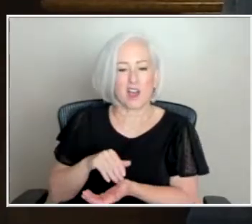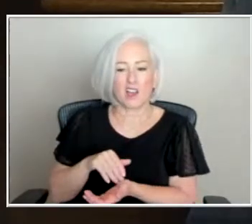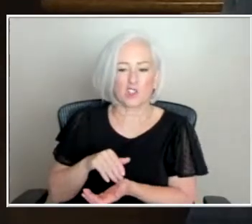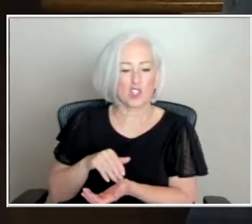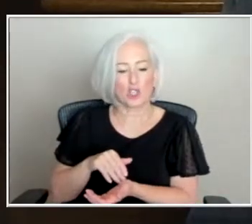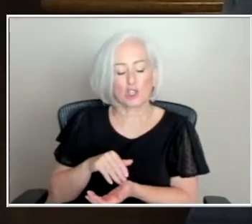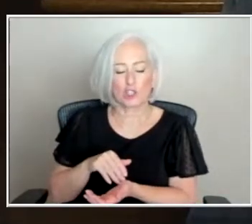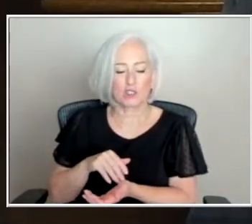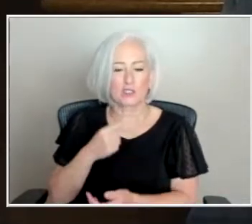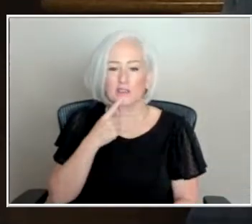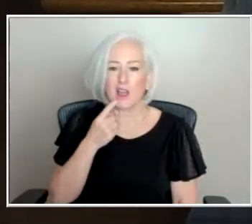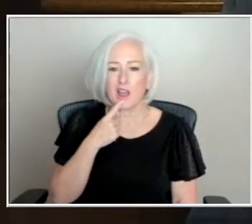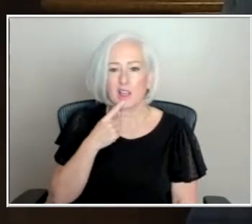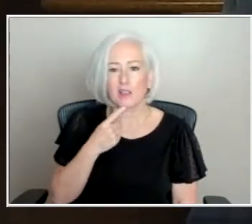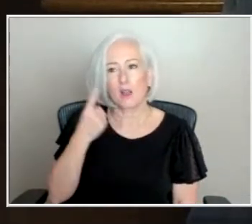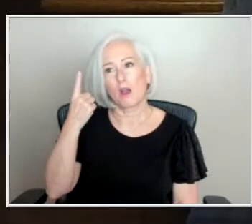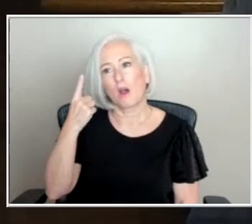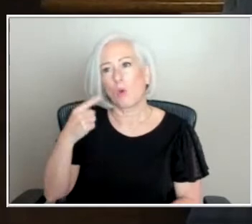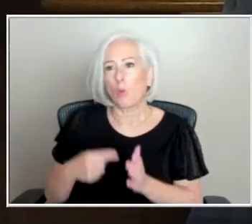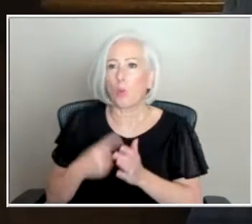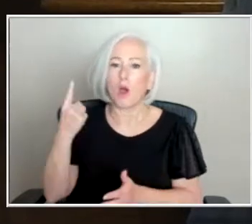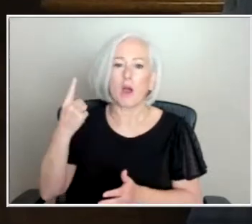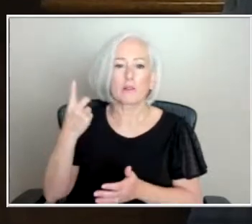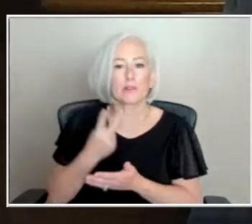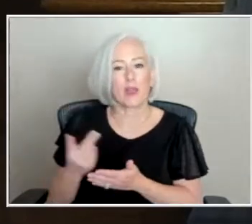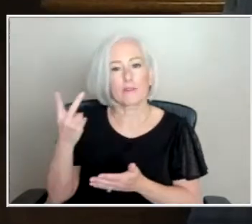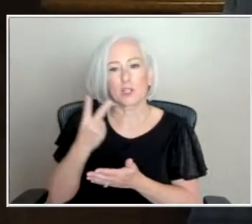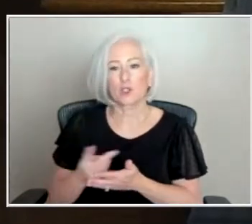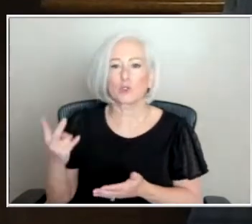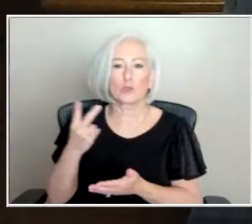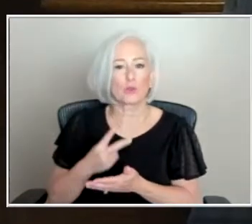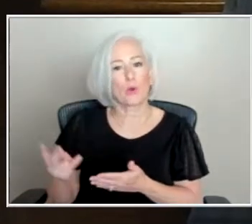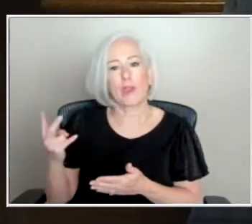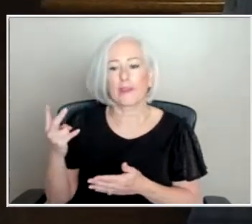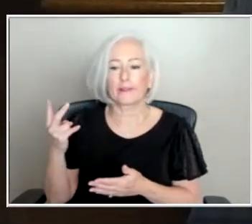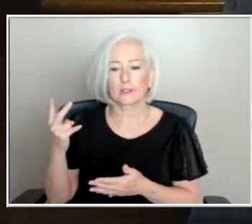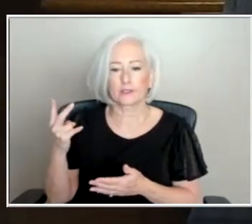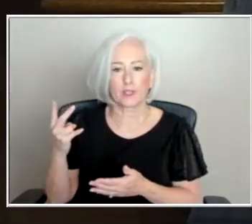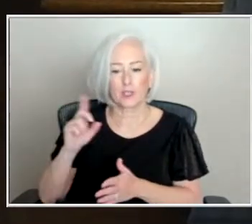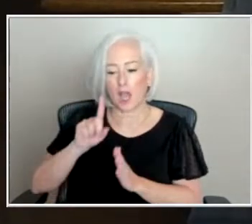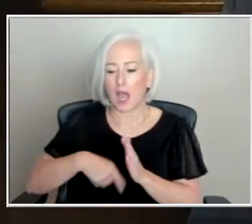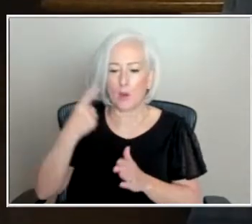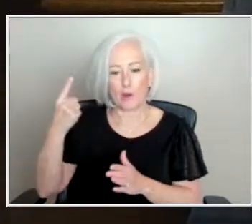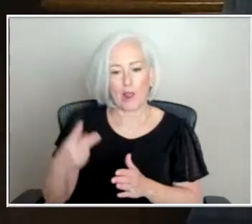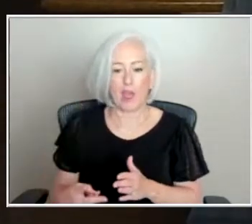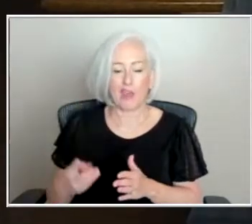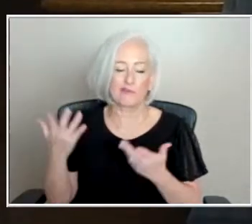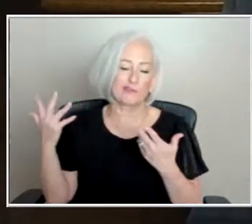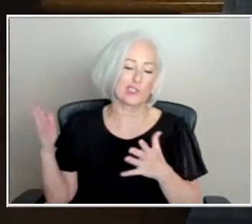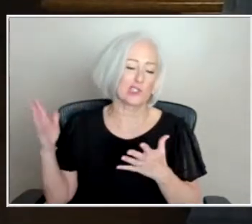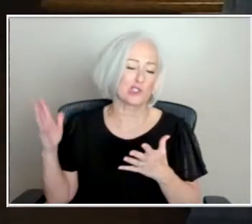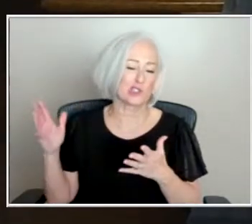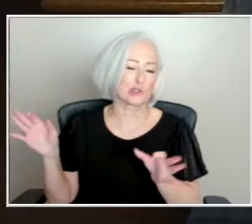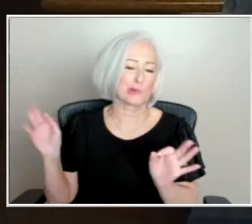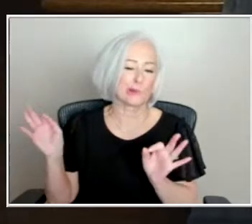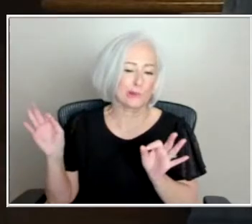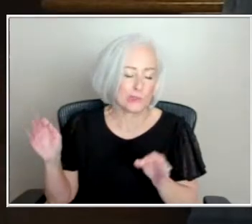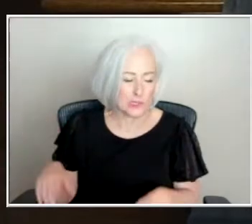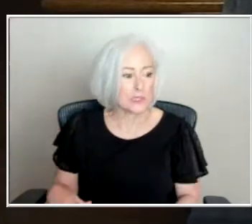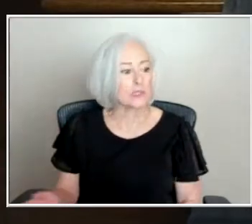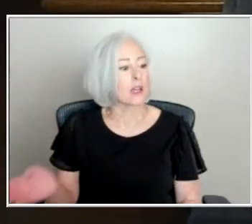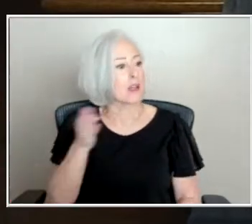about, coming in once every 2 weeks, doing it slam bam and, an hour and a half. When we went to